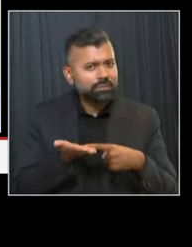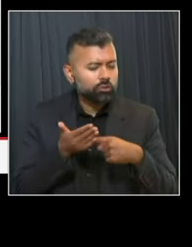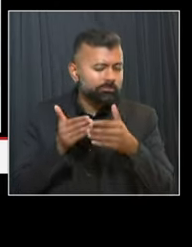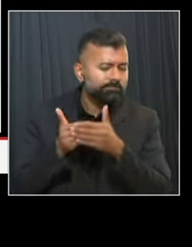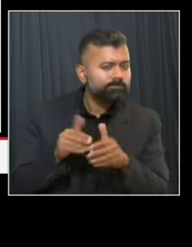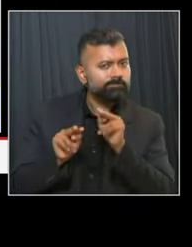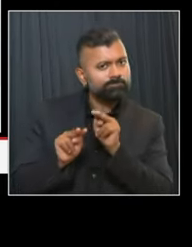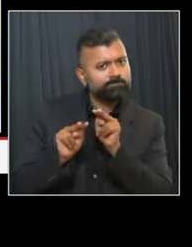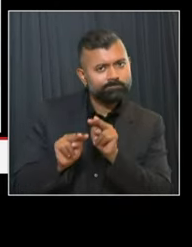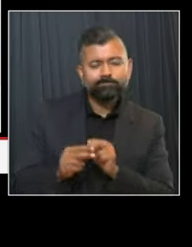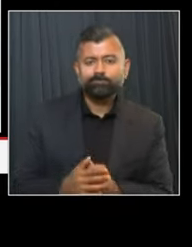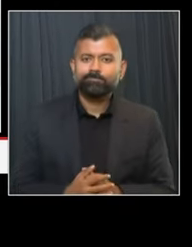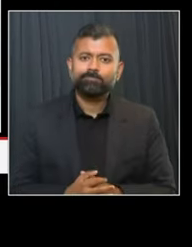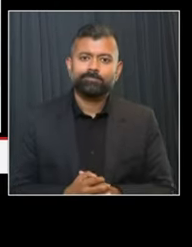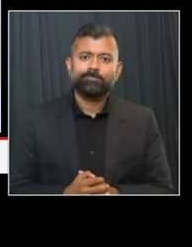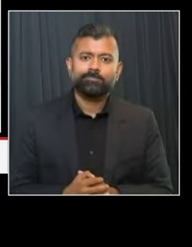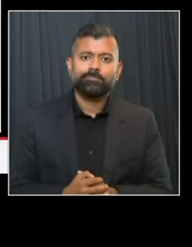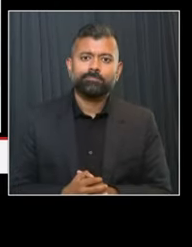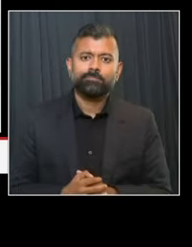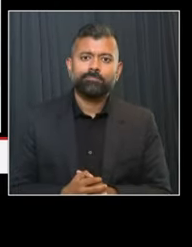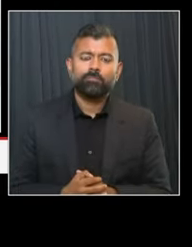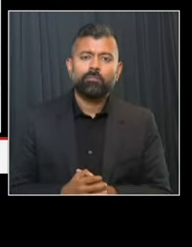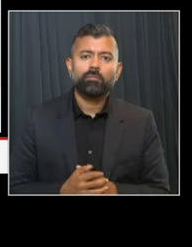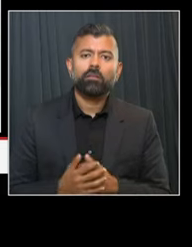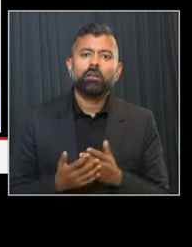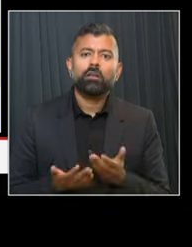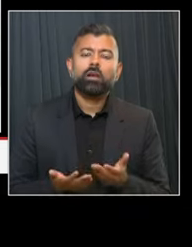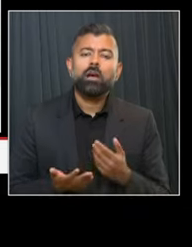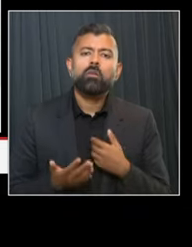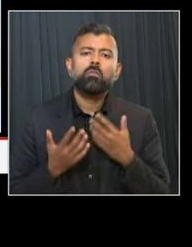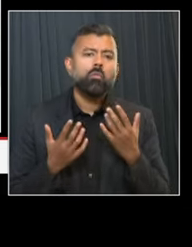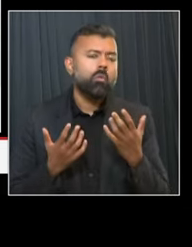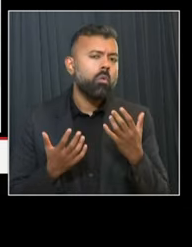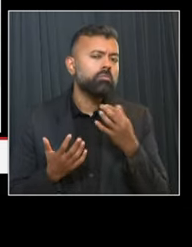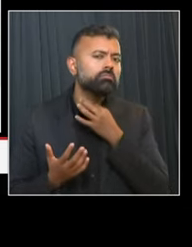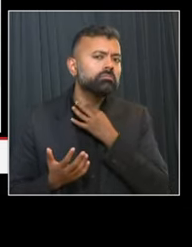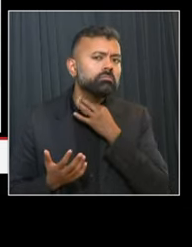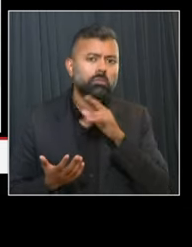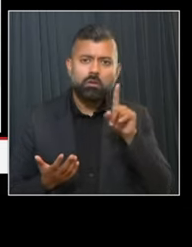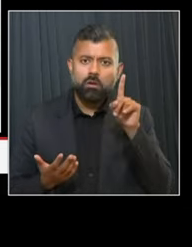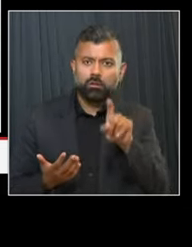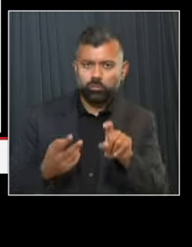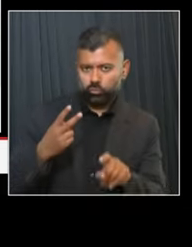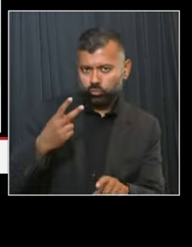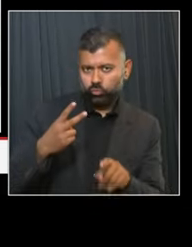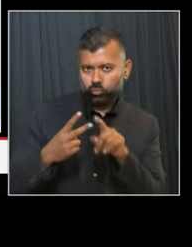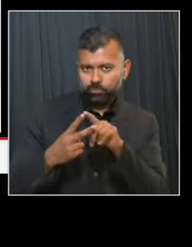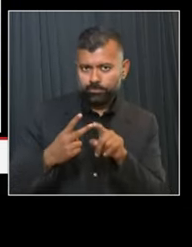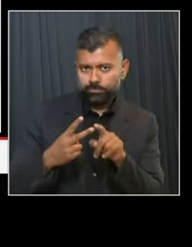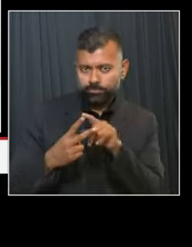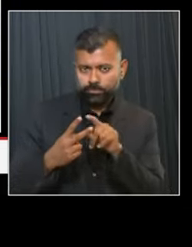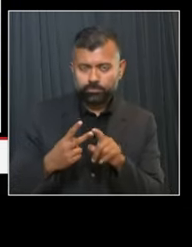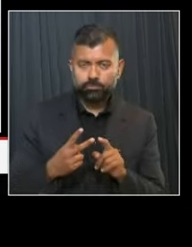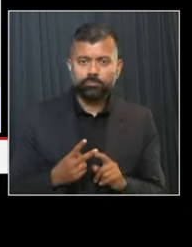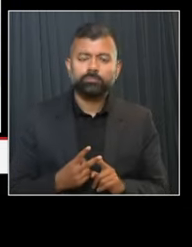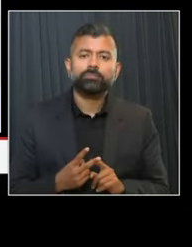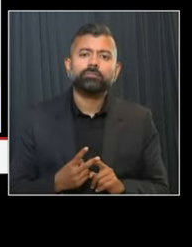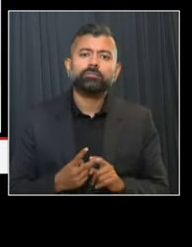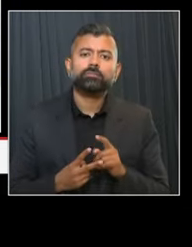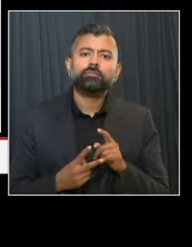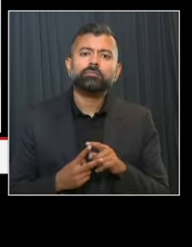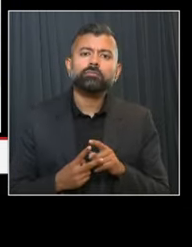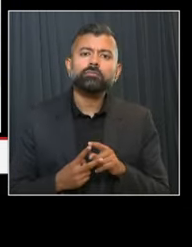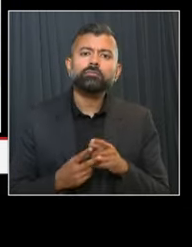facility. I wanted to ask you about kind of 2 areas. One is, what do you